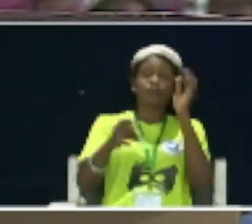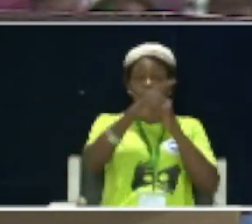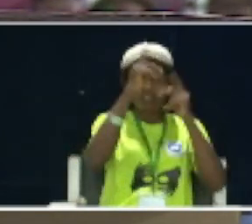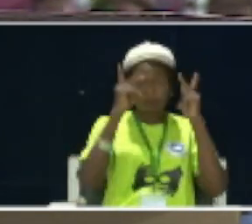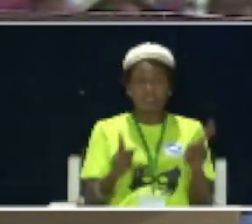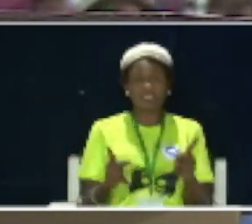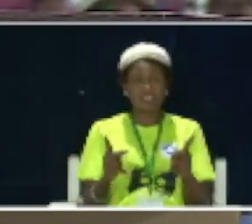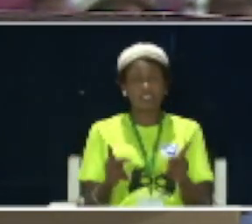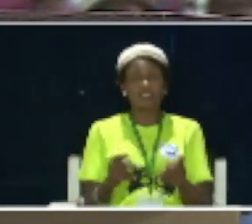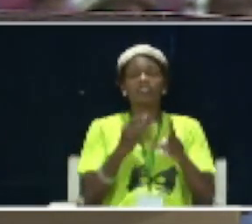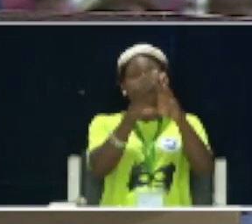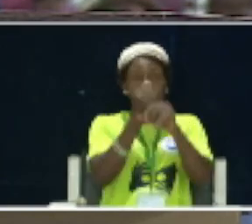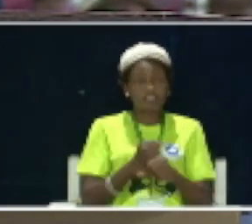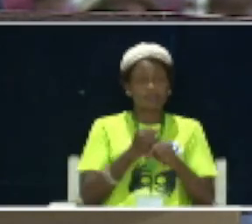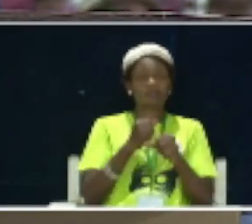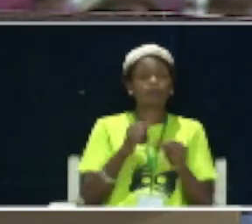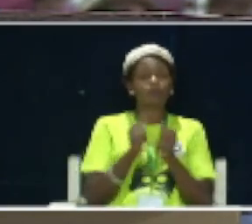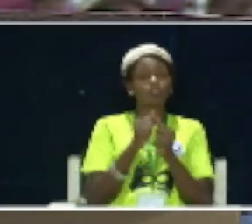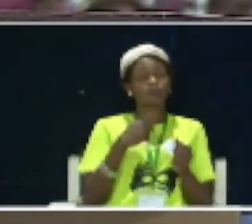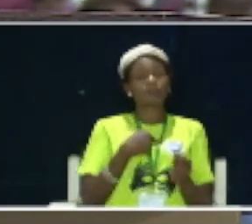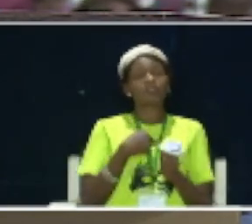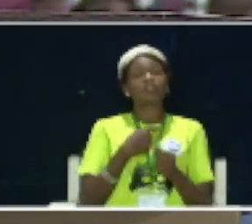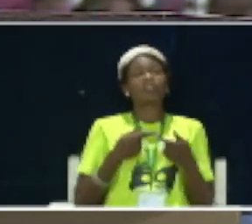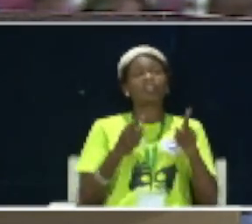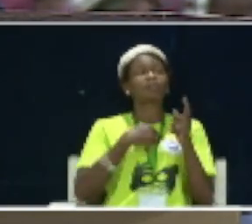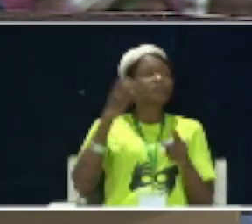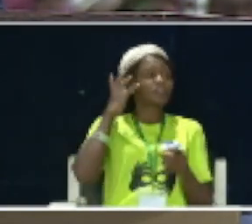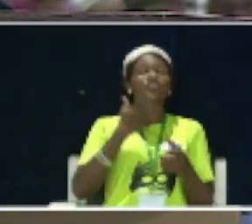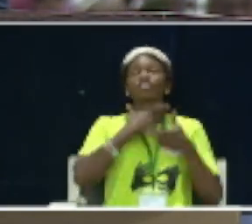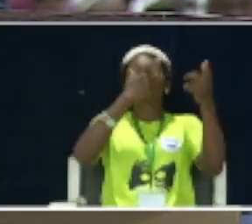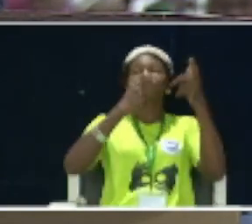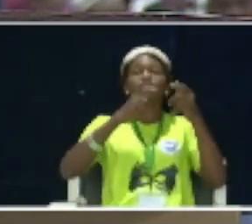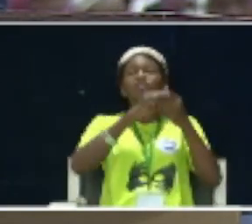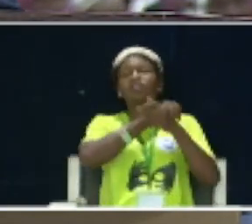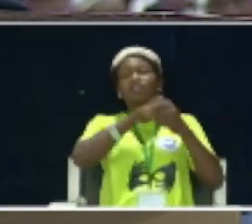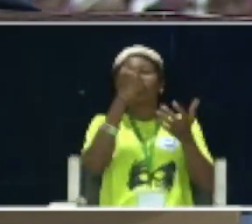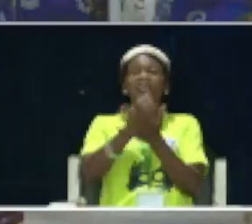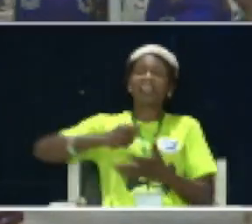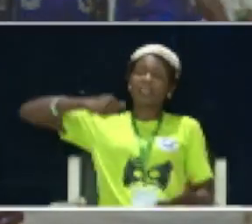person receiving along with me, let me hear you shout amen.